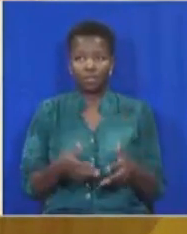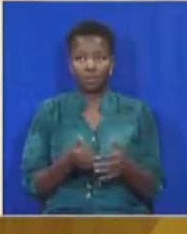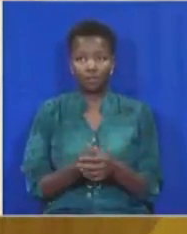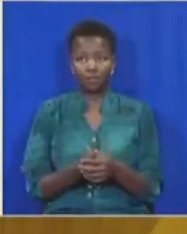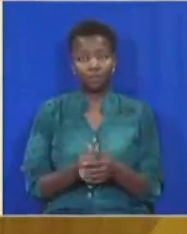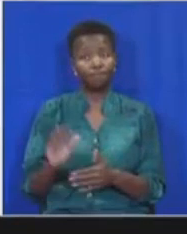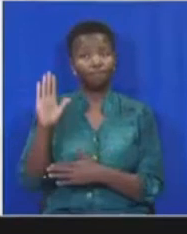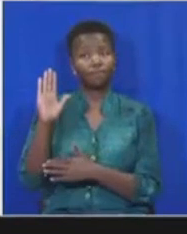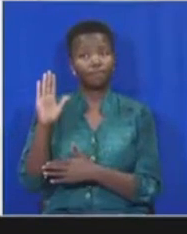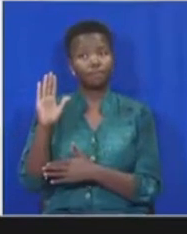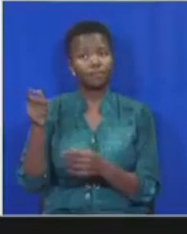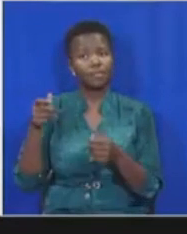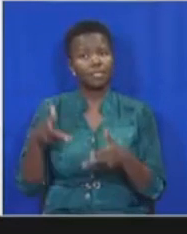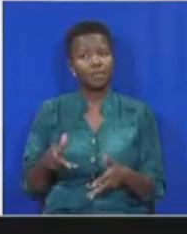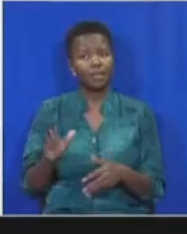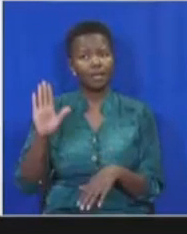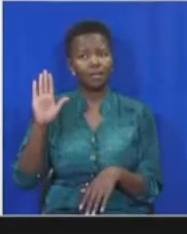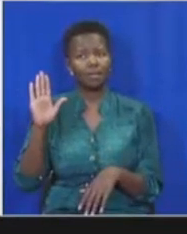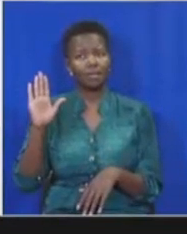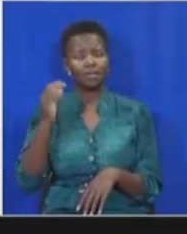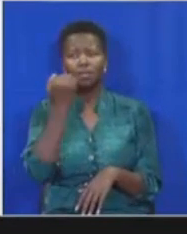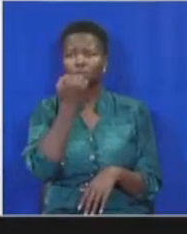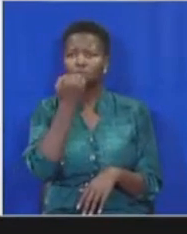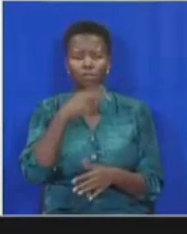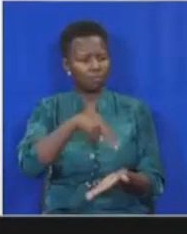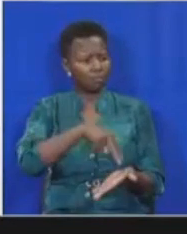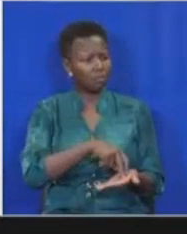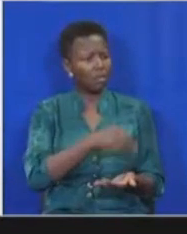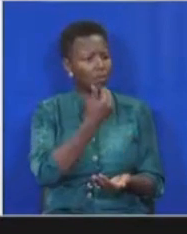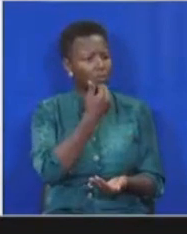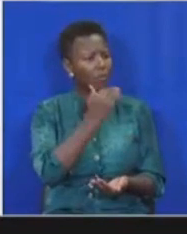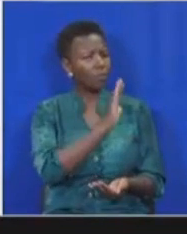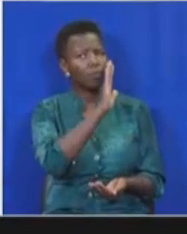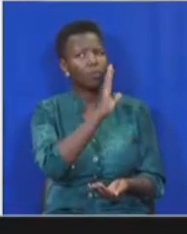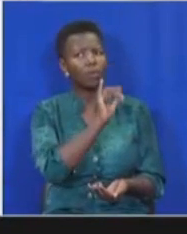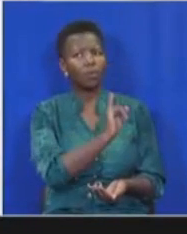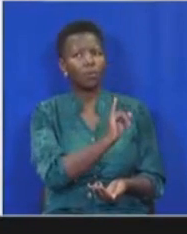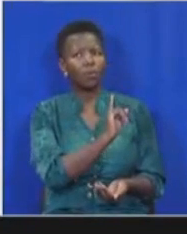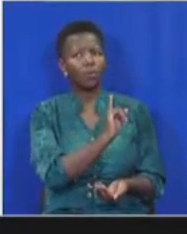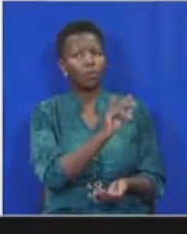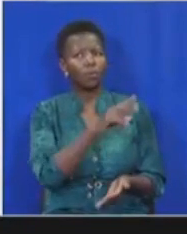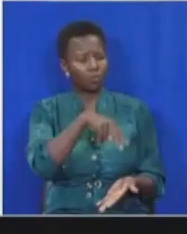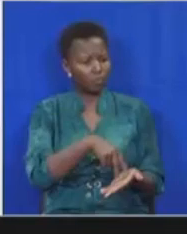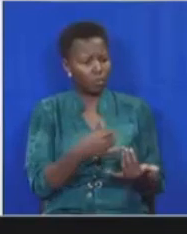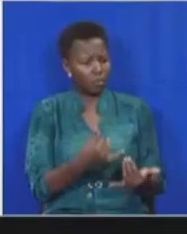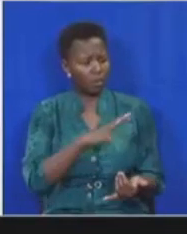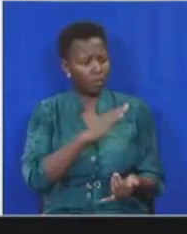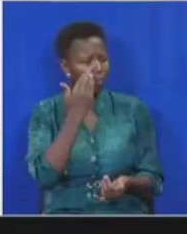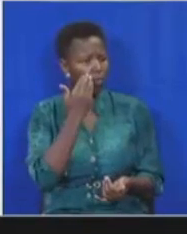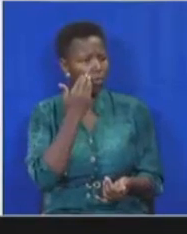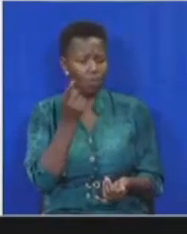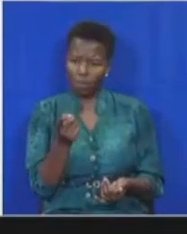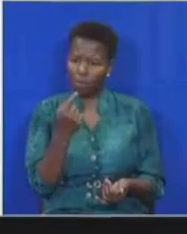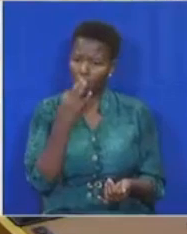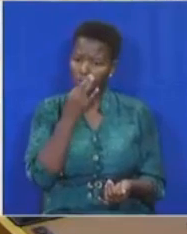Speaker. Thank you, Deputy Speaker. Sorry, Honourable Member, there's someone speaking here. Yes, Honourable Member, what are you rising on? Yes, I would like to know